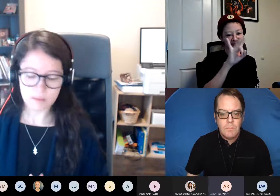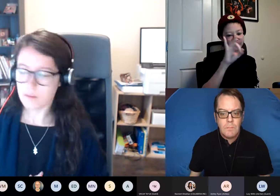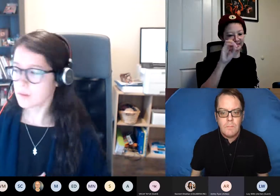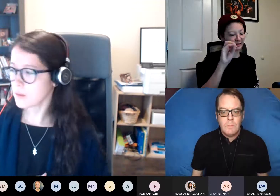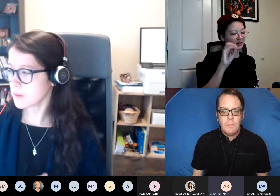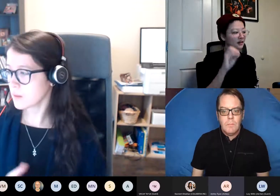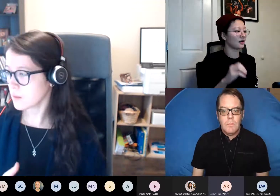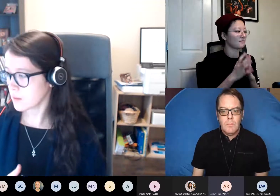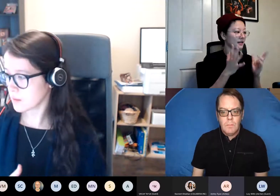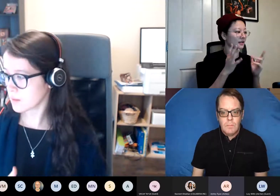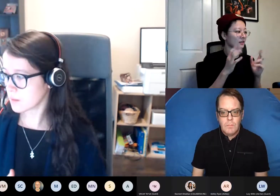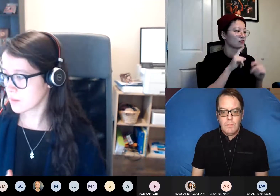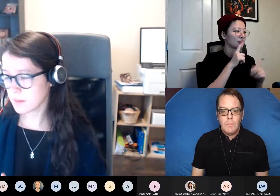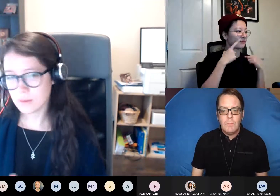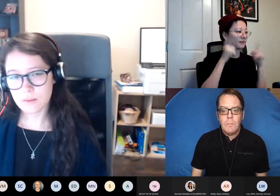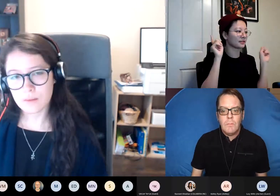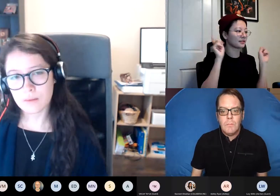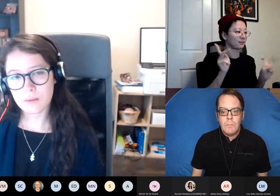of 1880.